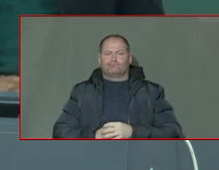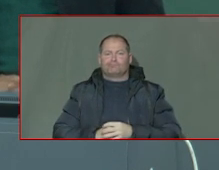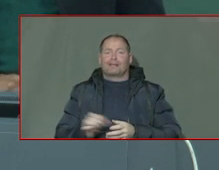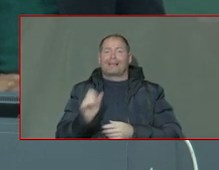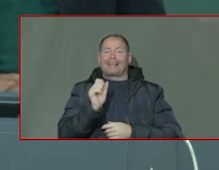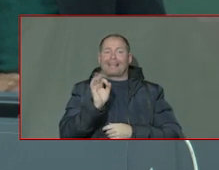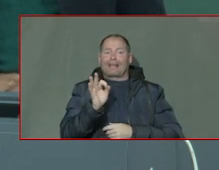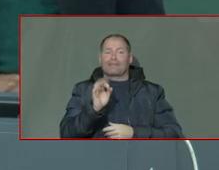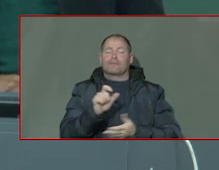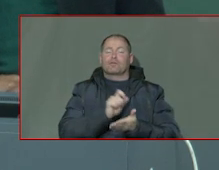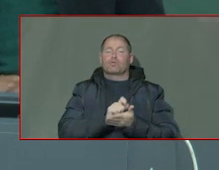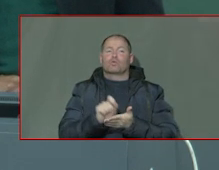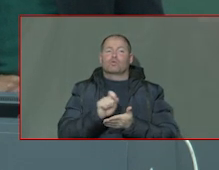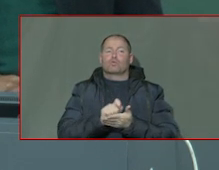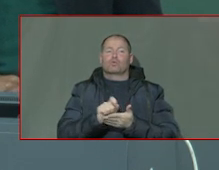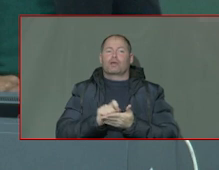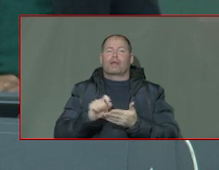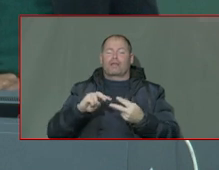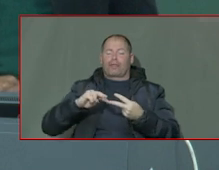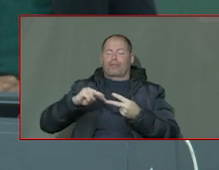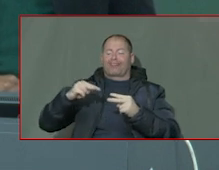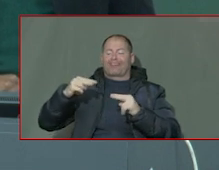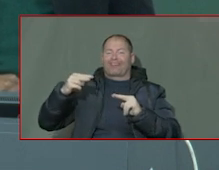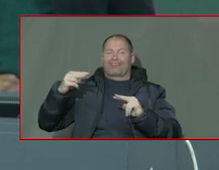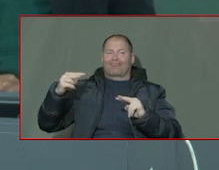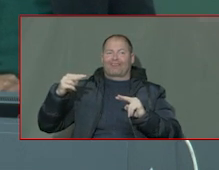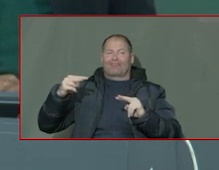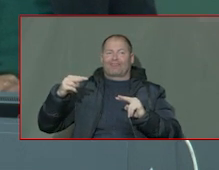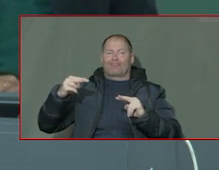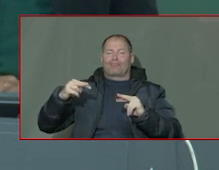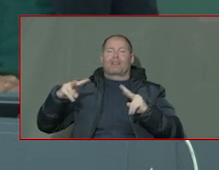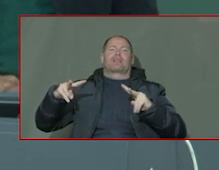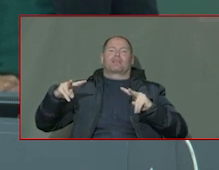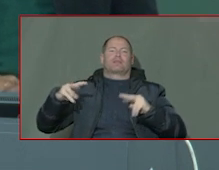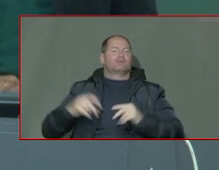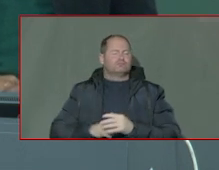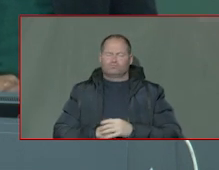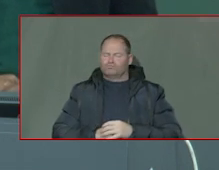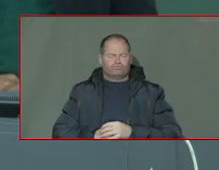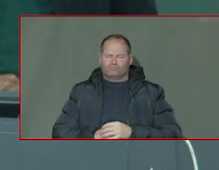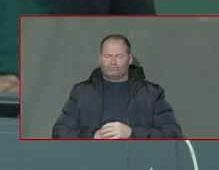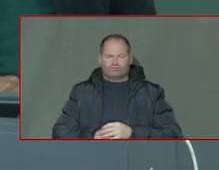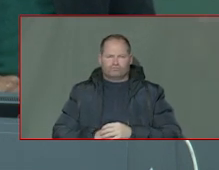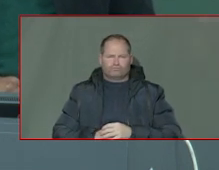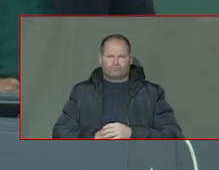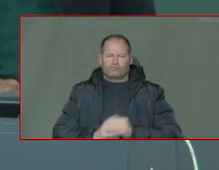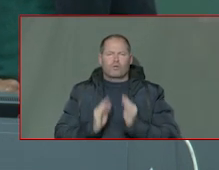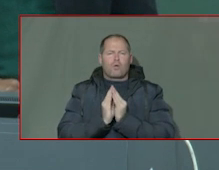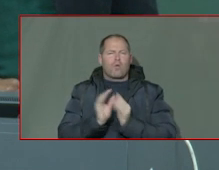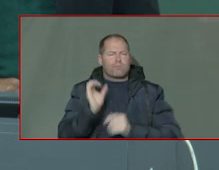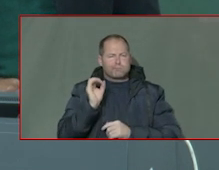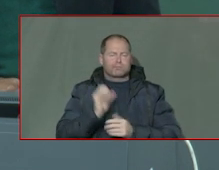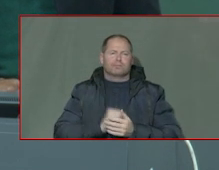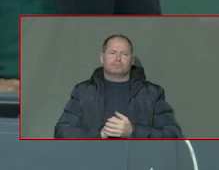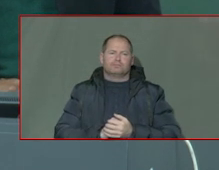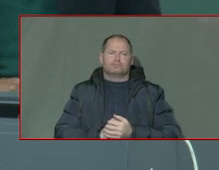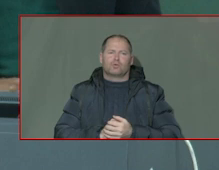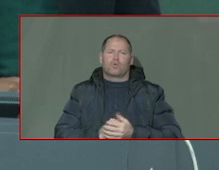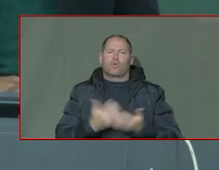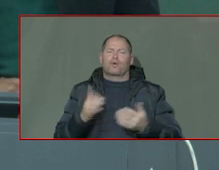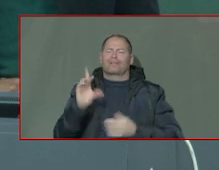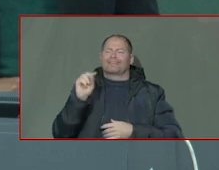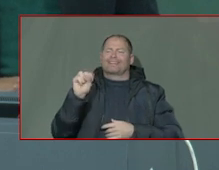double molecule unwinds, no mark. Or if you just write the